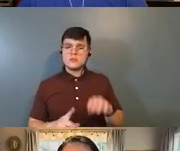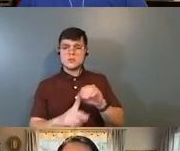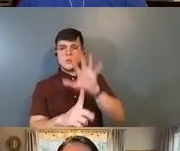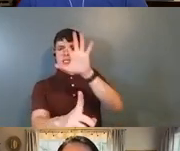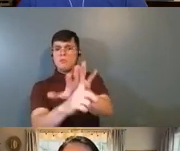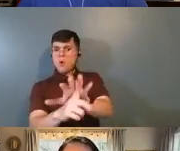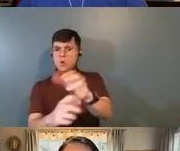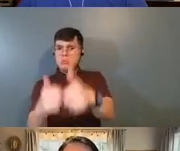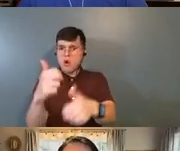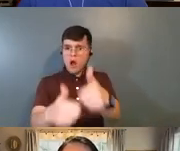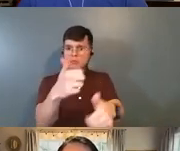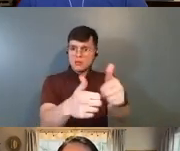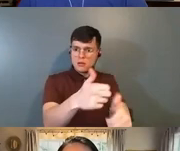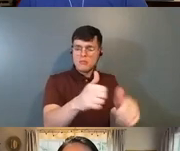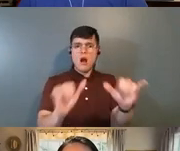problems